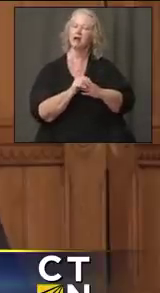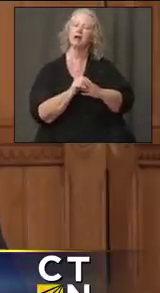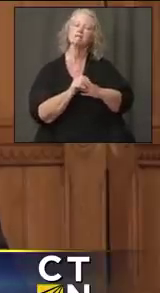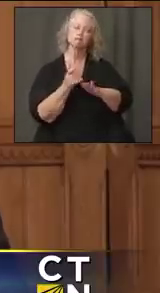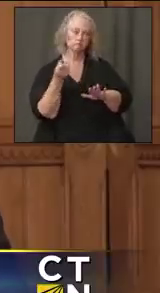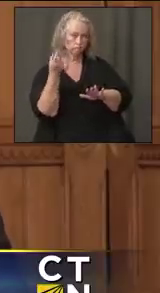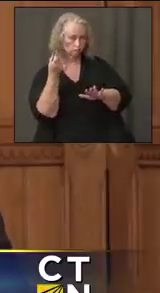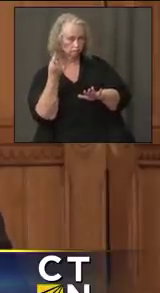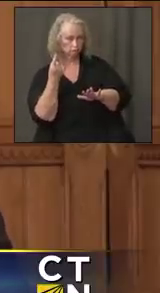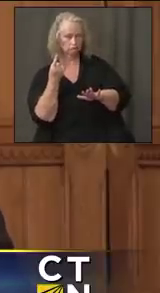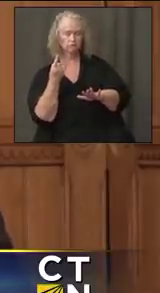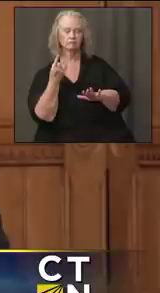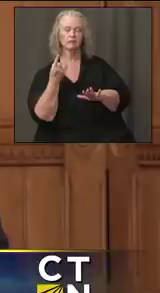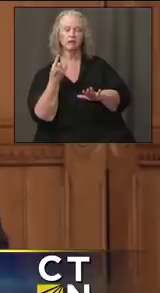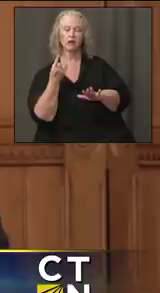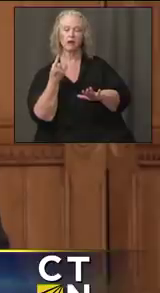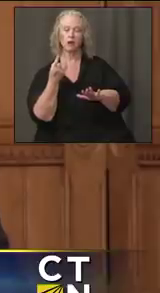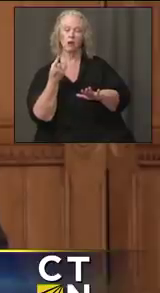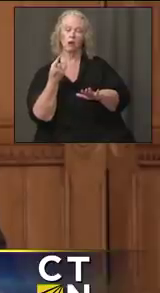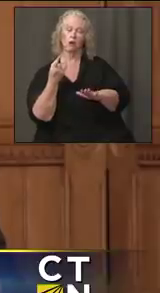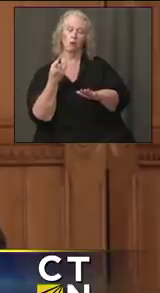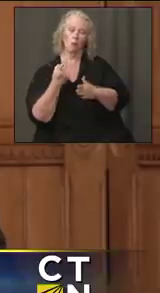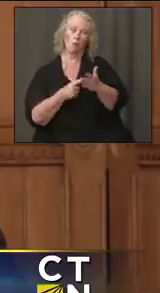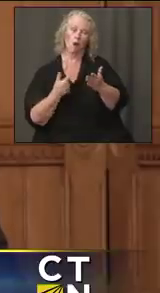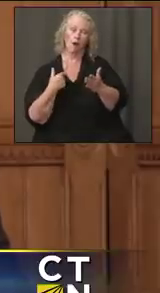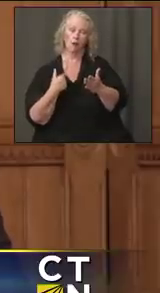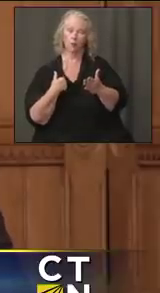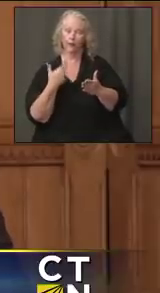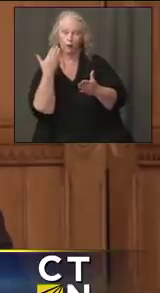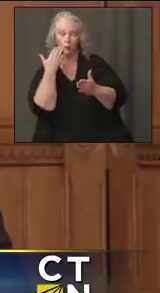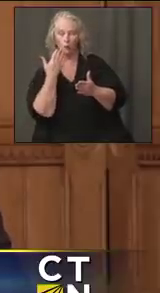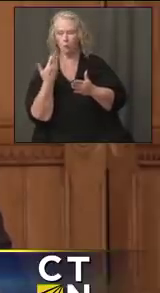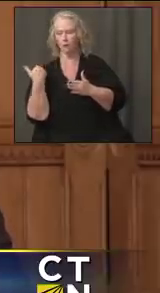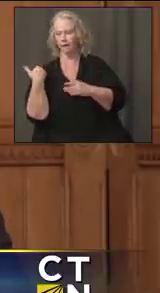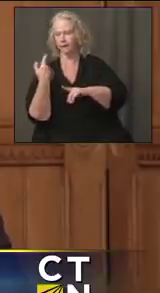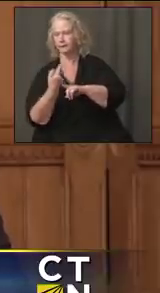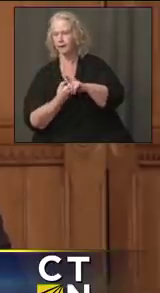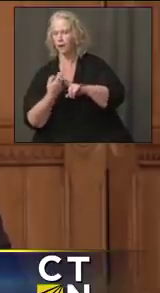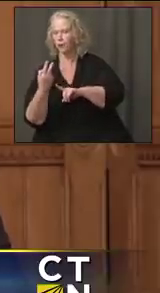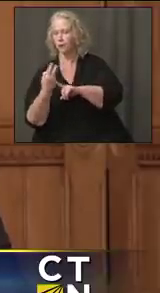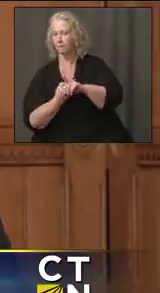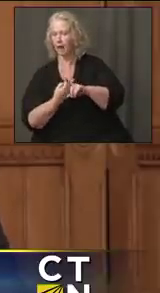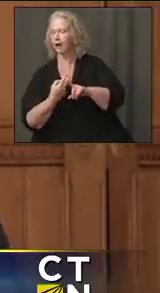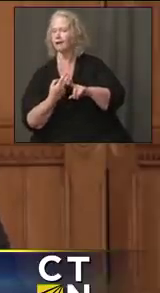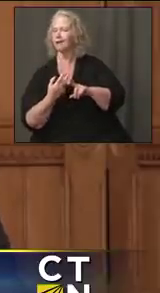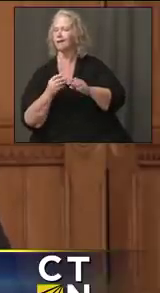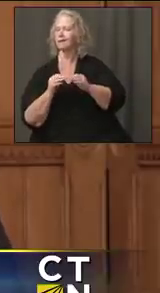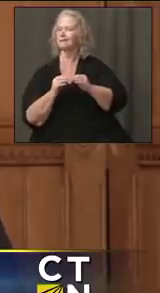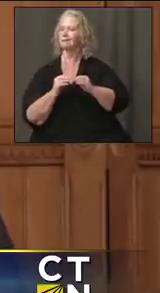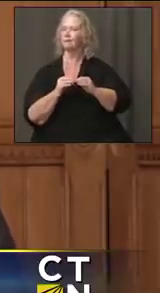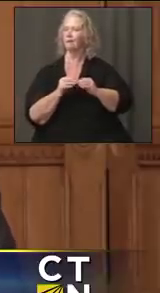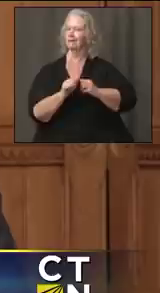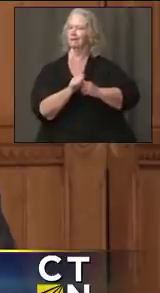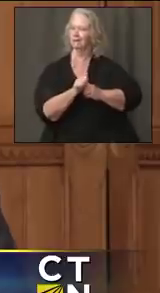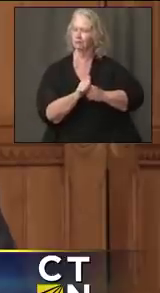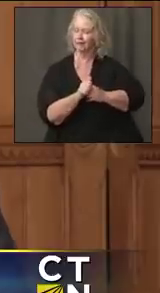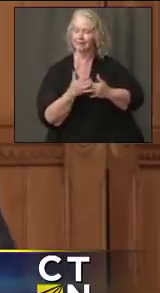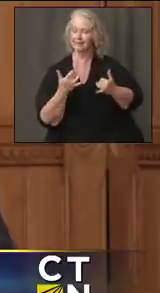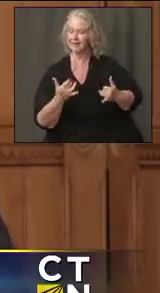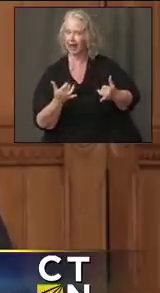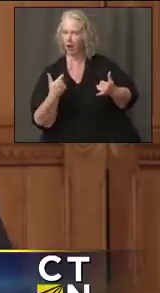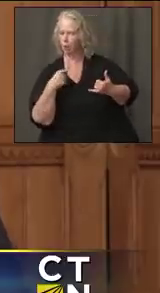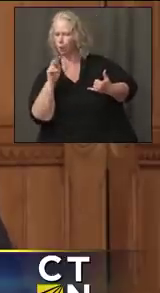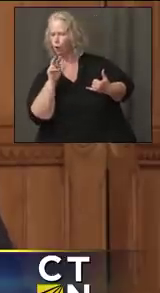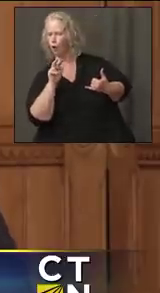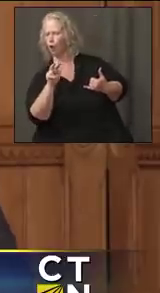mind that the data that we had a month ago or 2 months ago was also greater in Connecticut. What we're doing is predicting forward 2 months